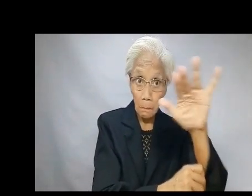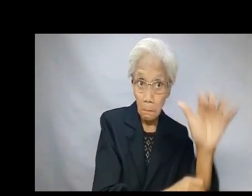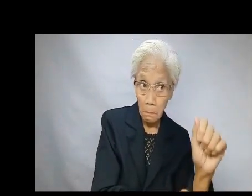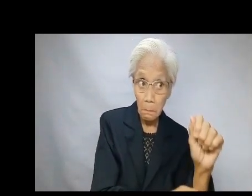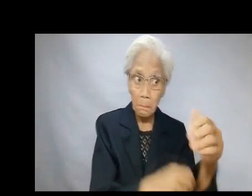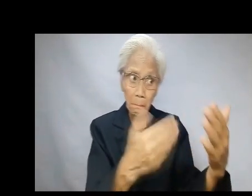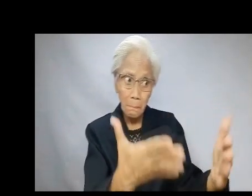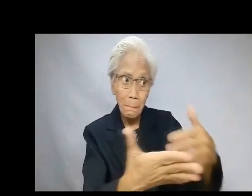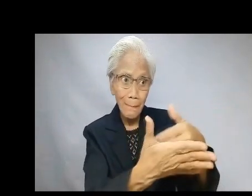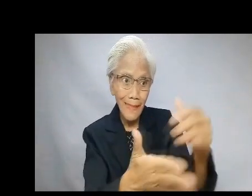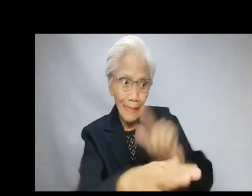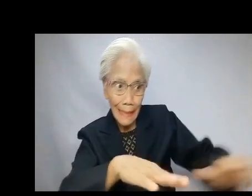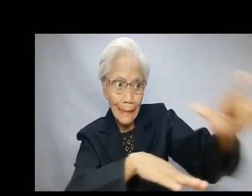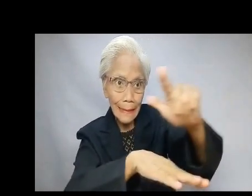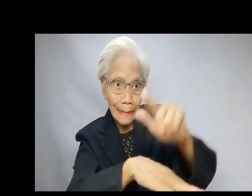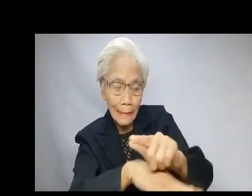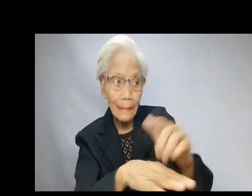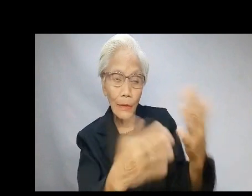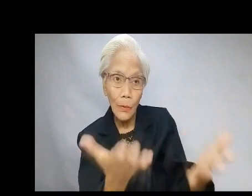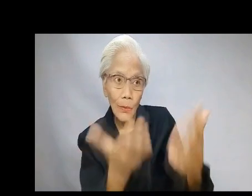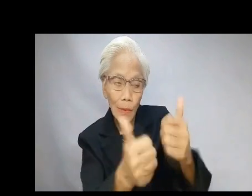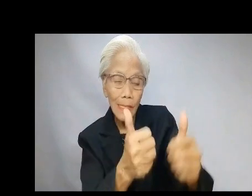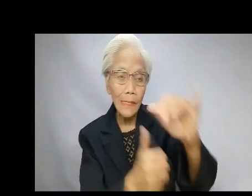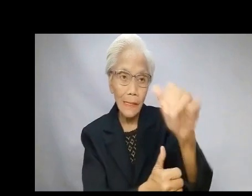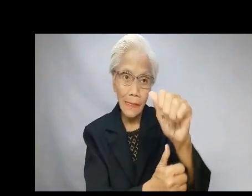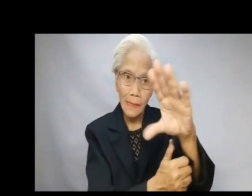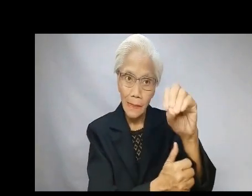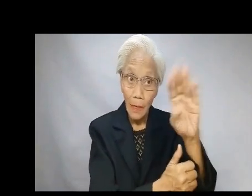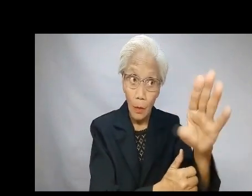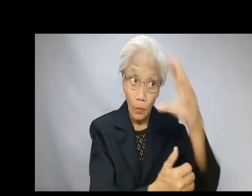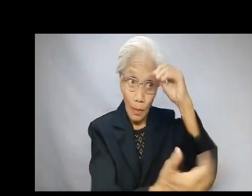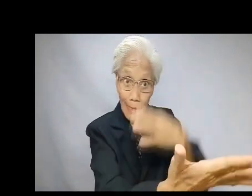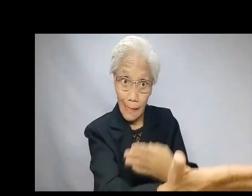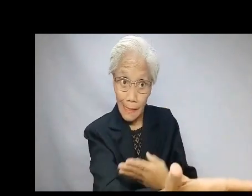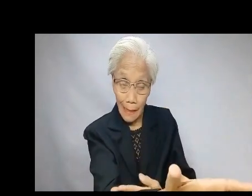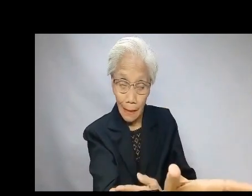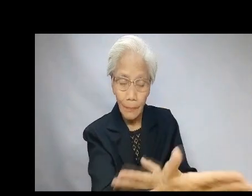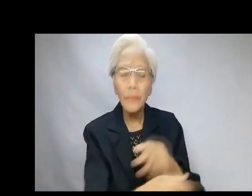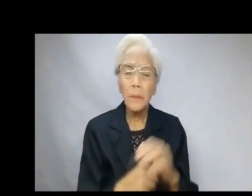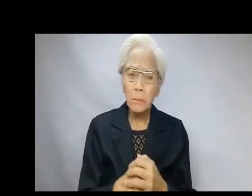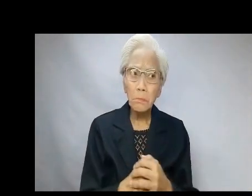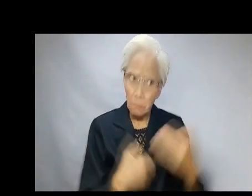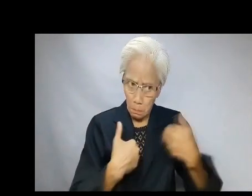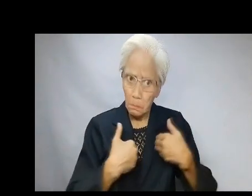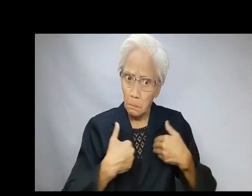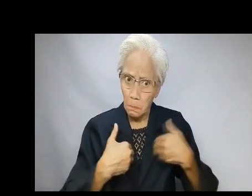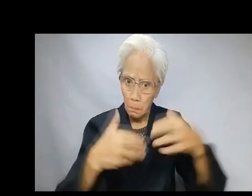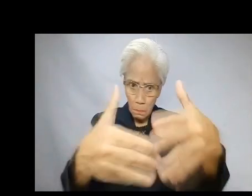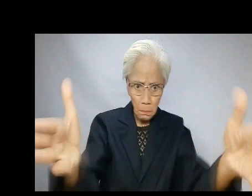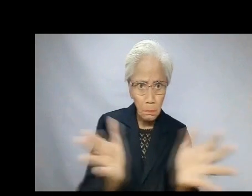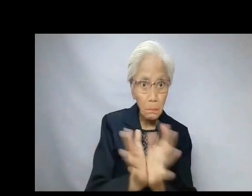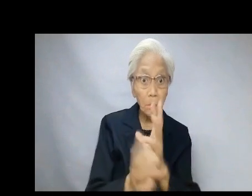plot of land that Jacob had given to his son Joseph. Jacob's well was there.